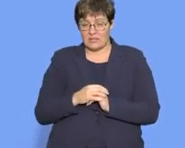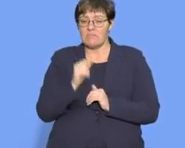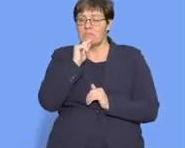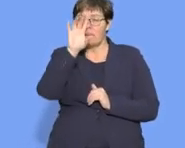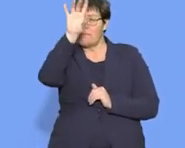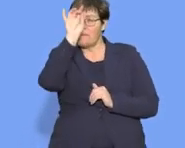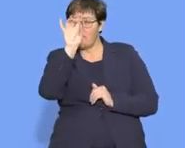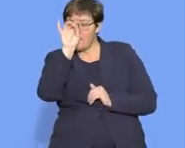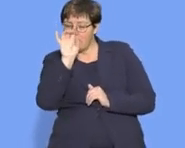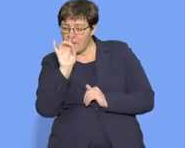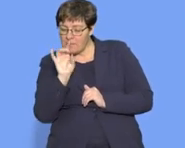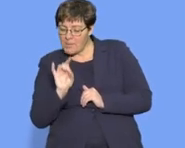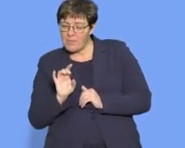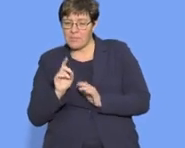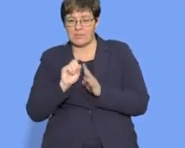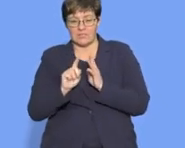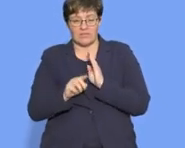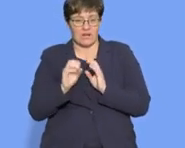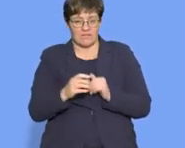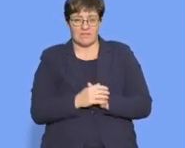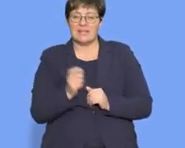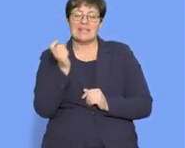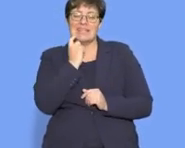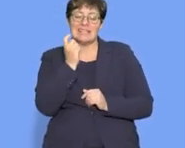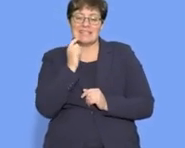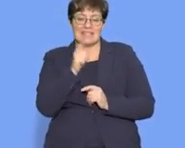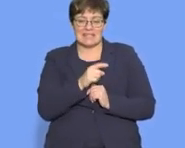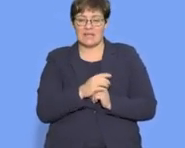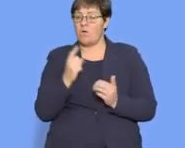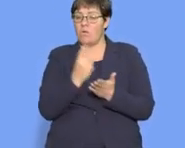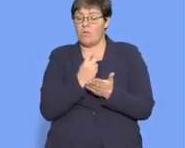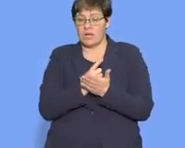this. Easiest one is always